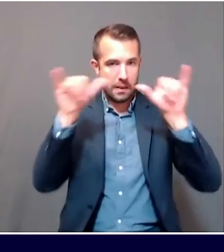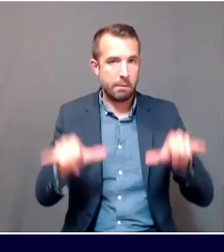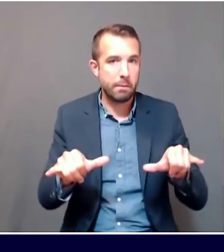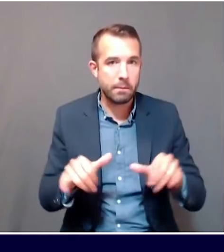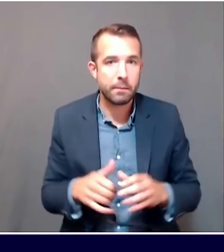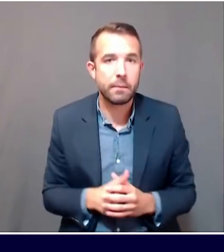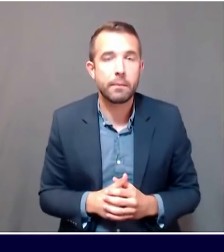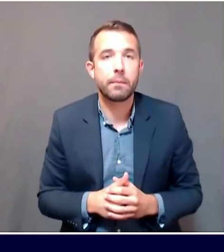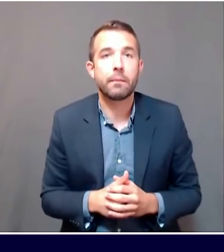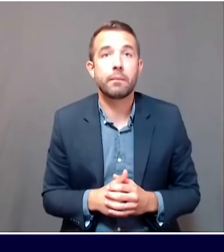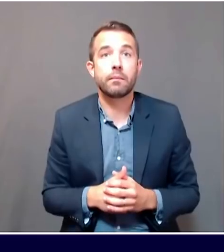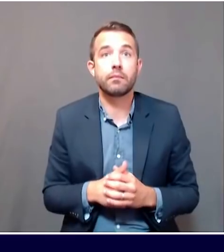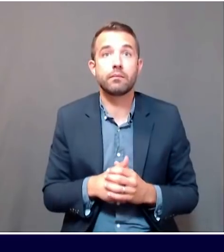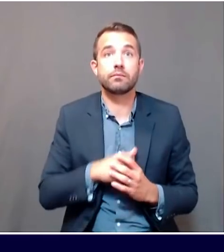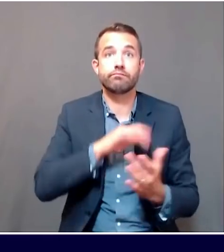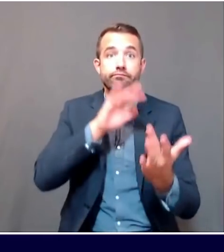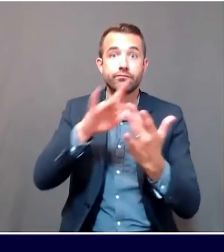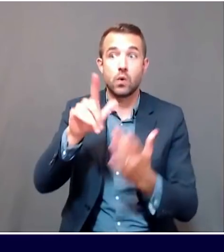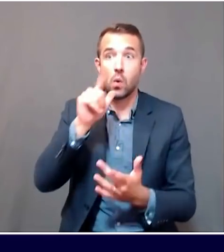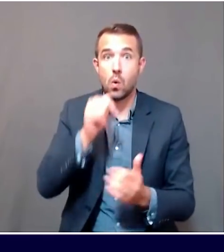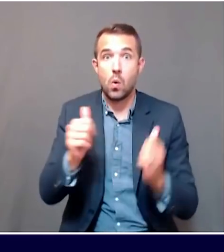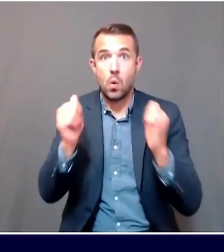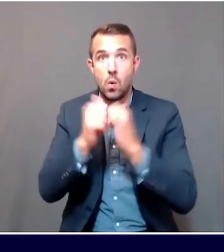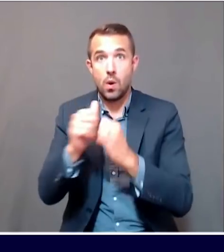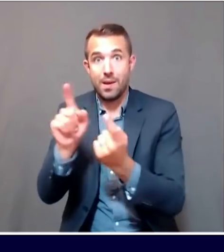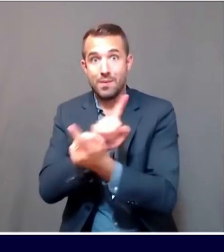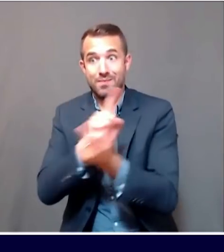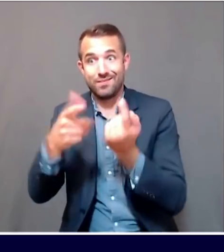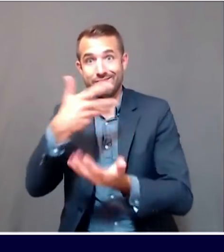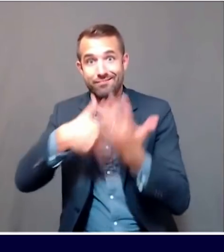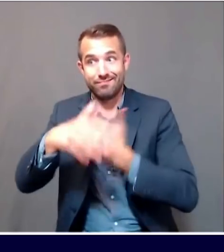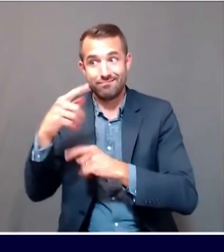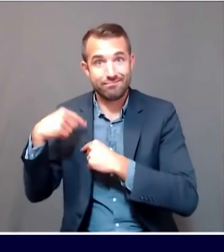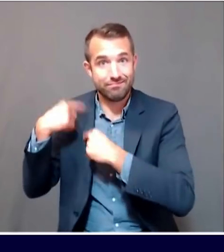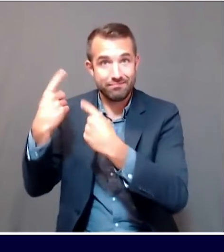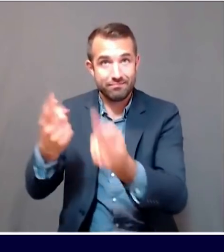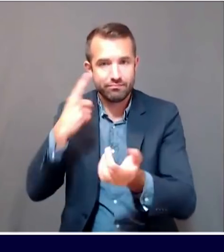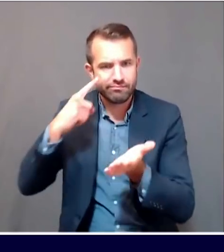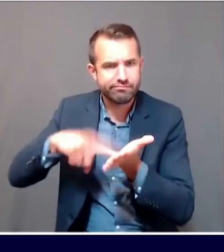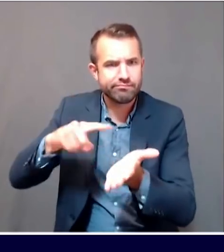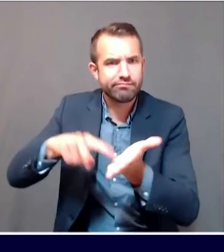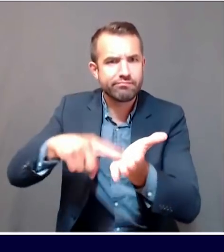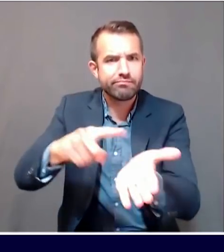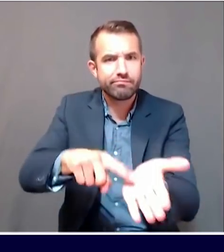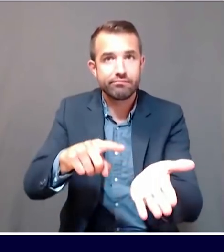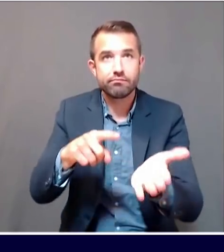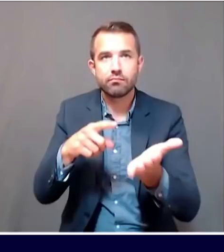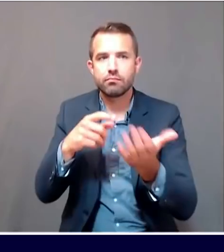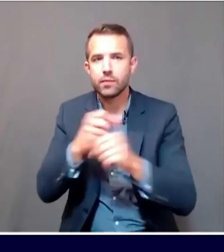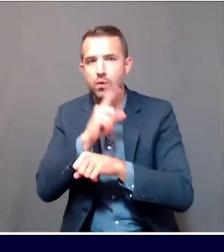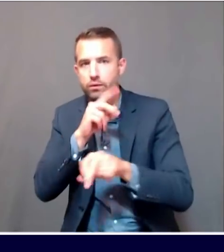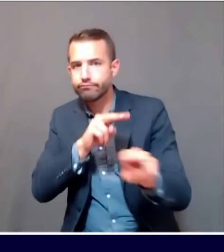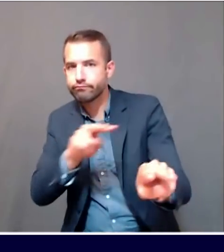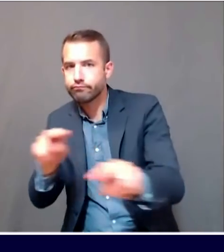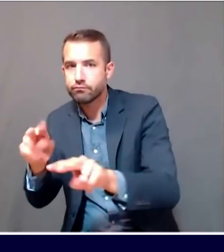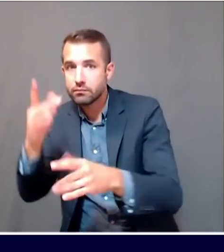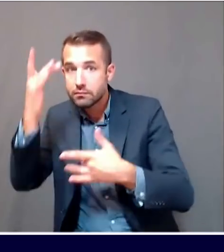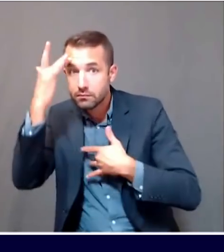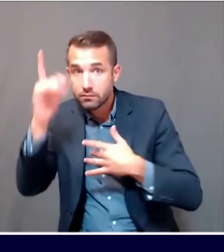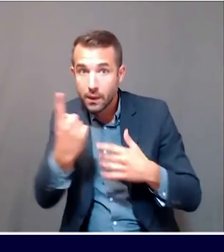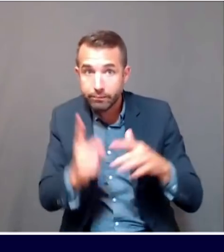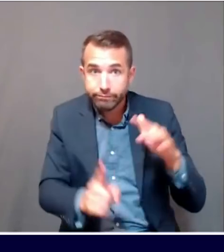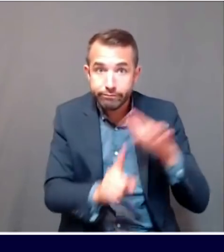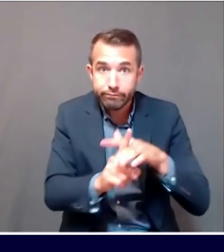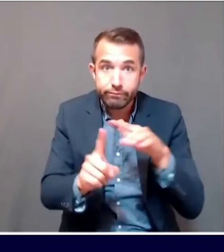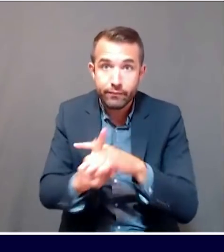cases so that they can benefit from the same symptom monitoring that other close contacts of cases here in